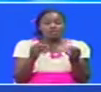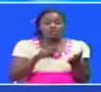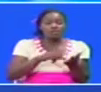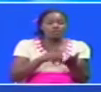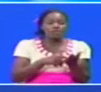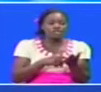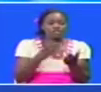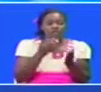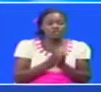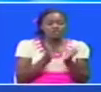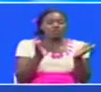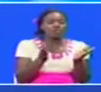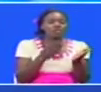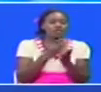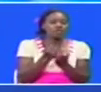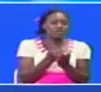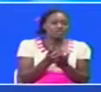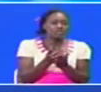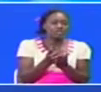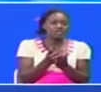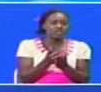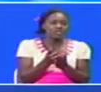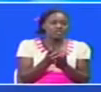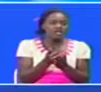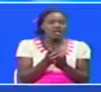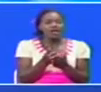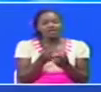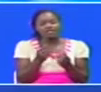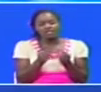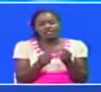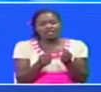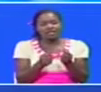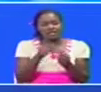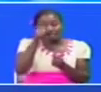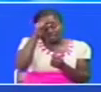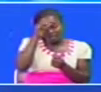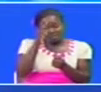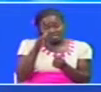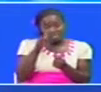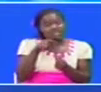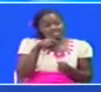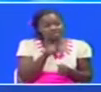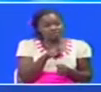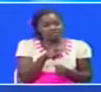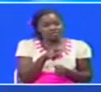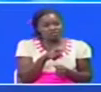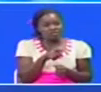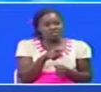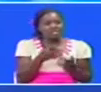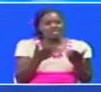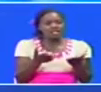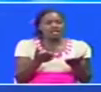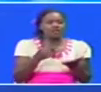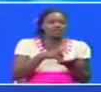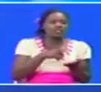funds are the YAF signposts, right, which are bearing the governor's portrait. And of recently, now he has included